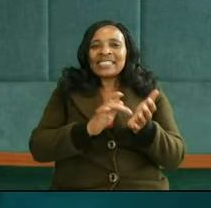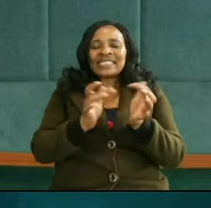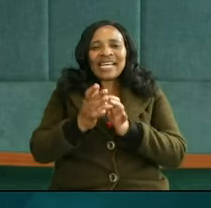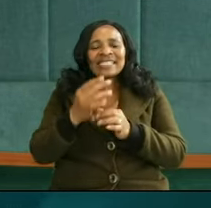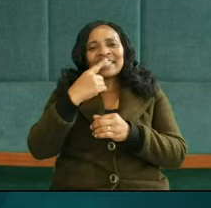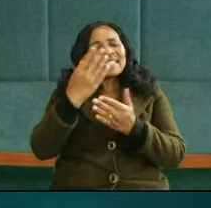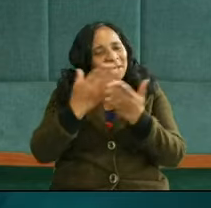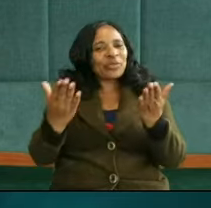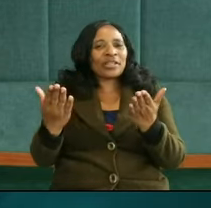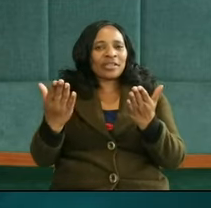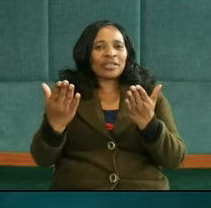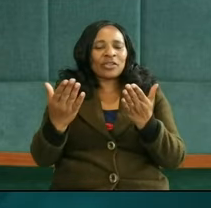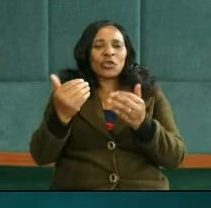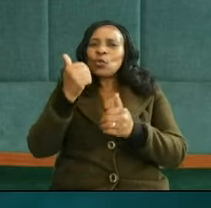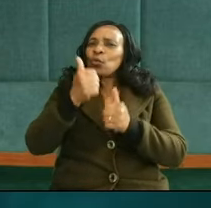something that was